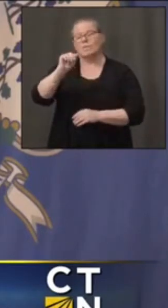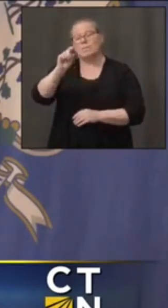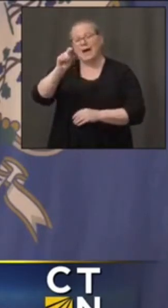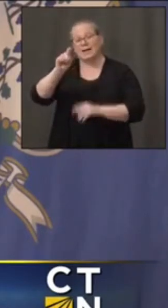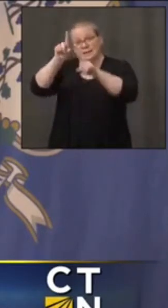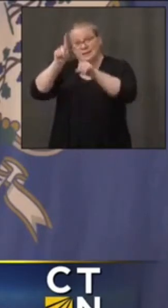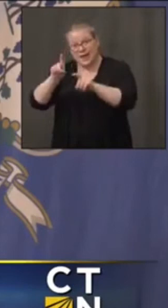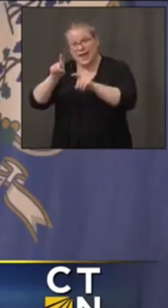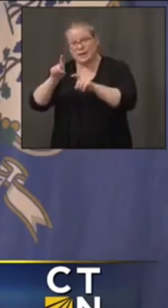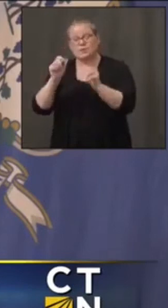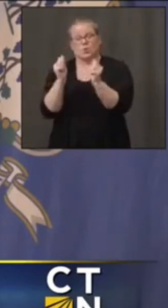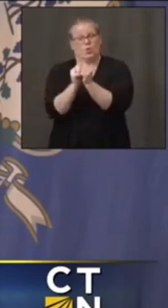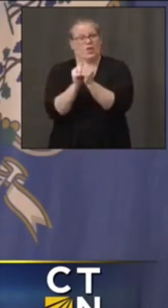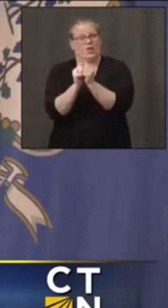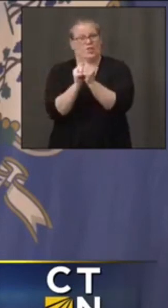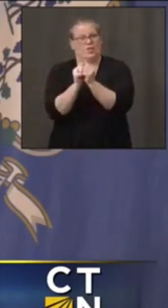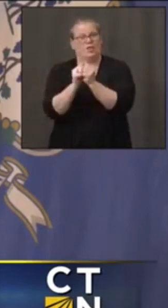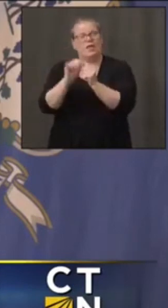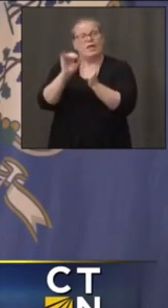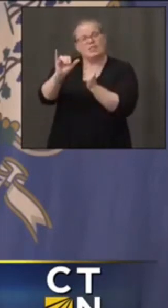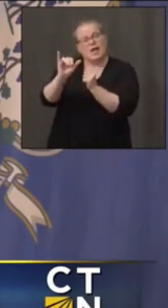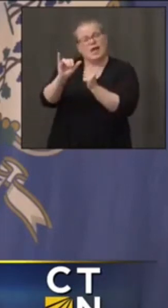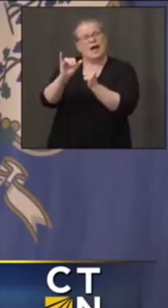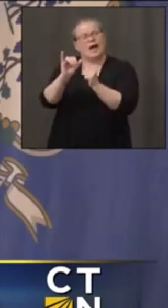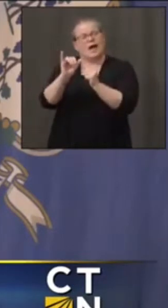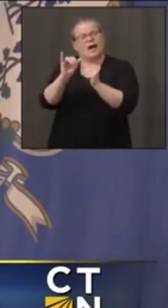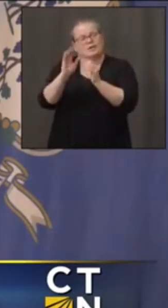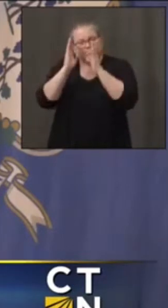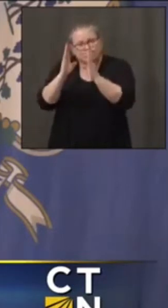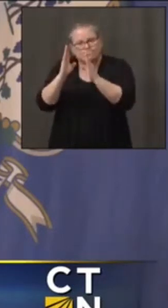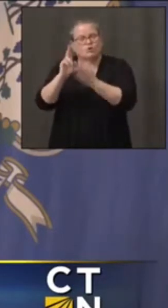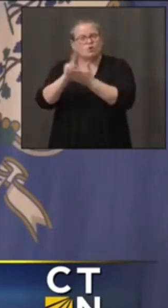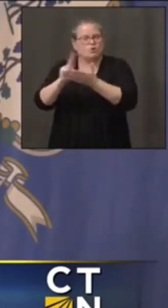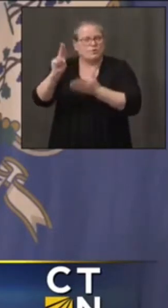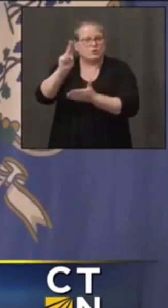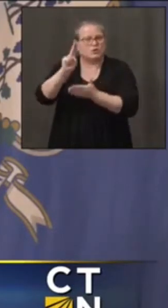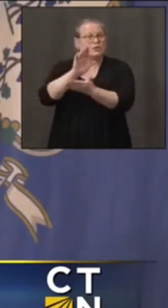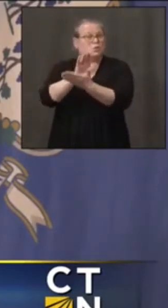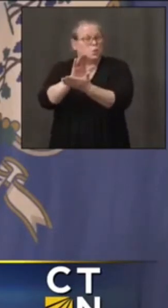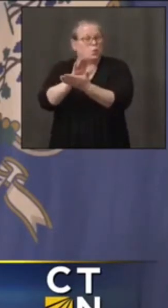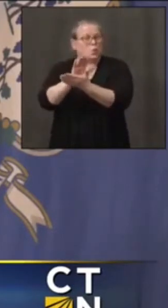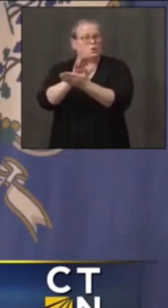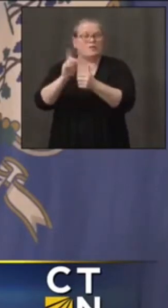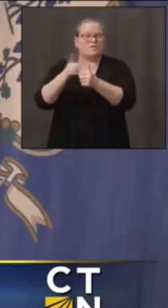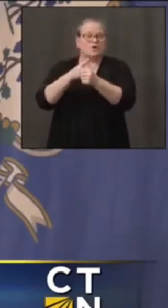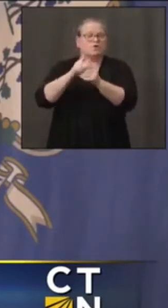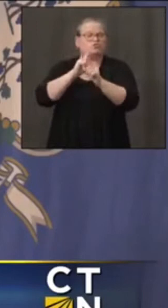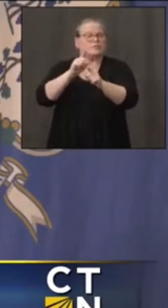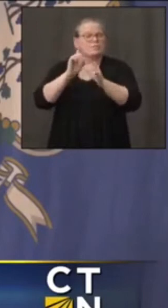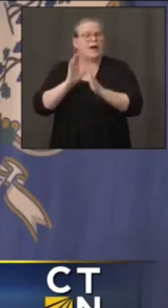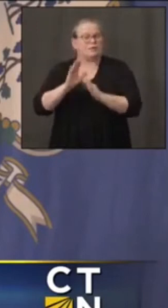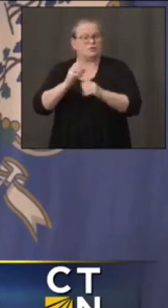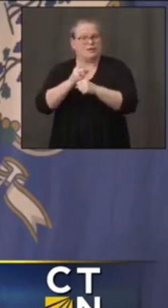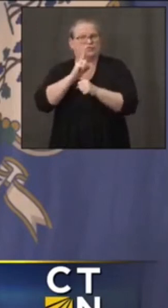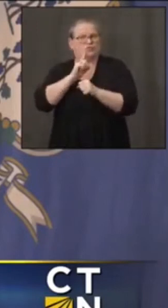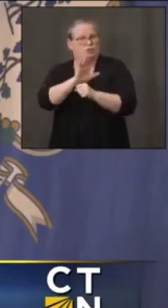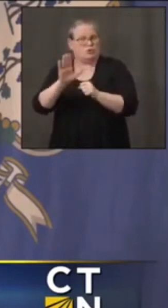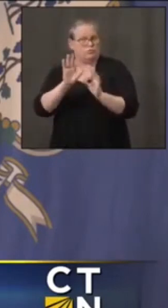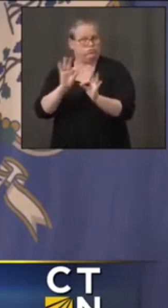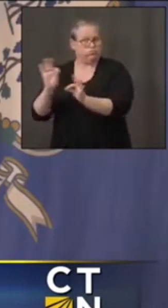valuable, focused on universities and schools and some other first responders, just to give them an